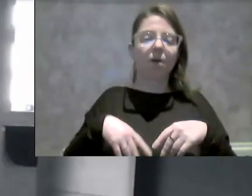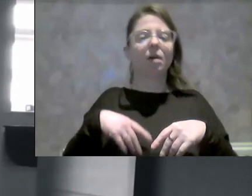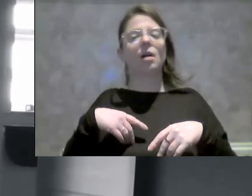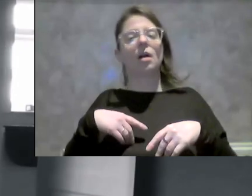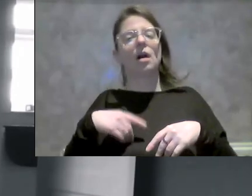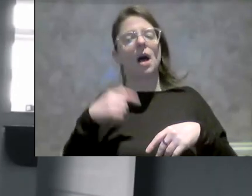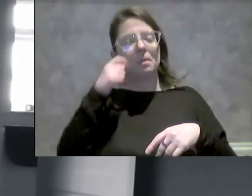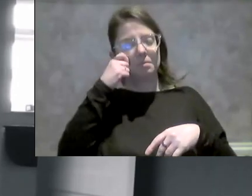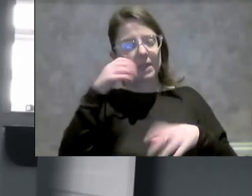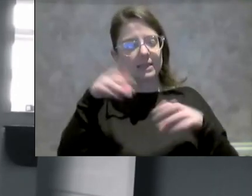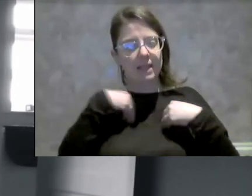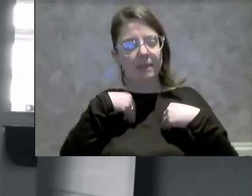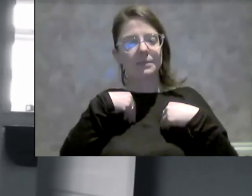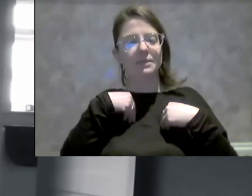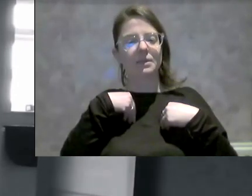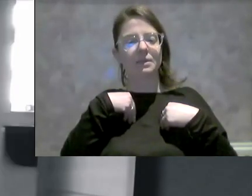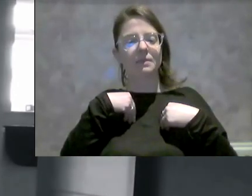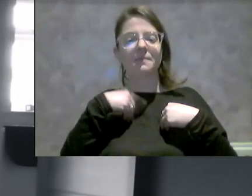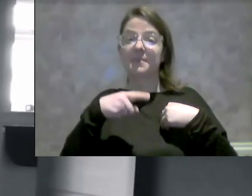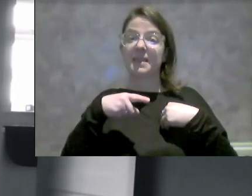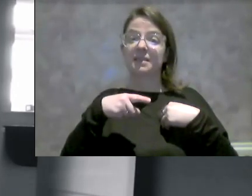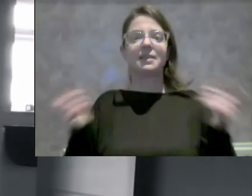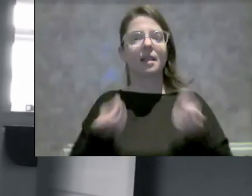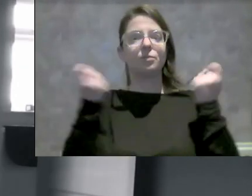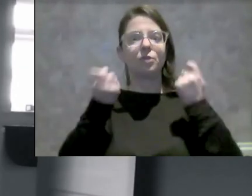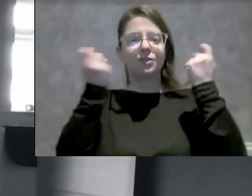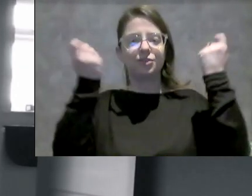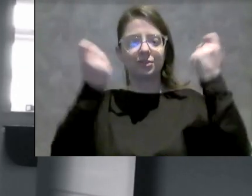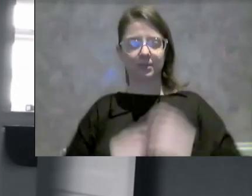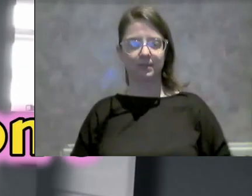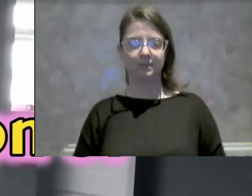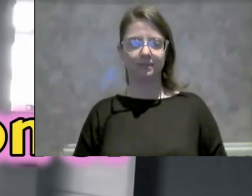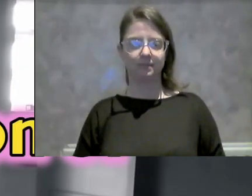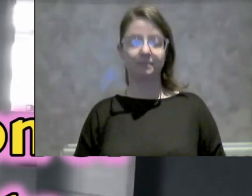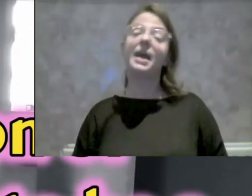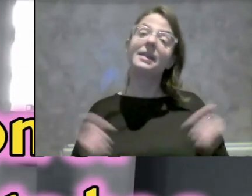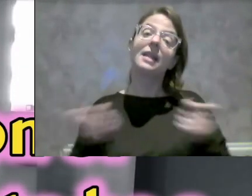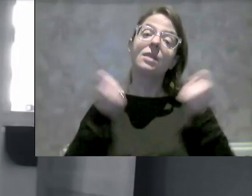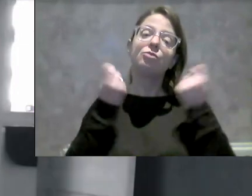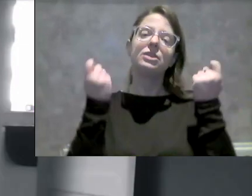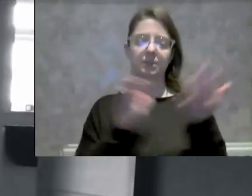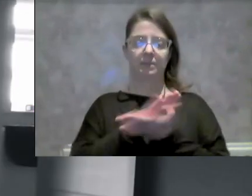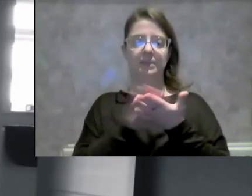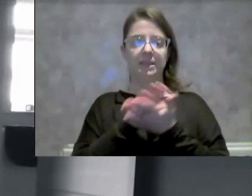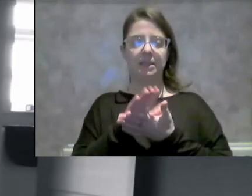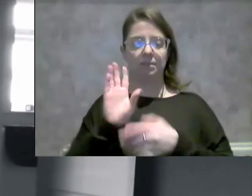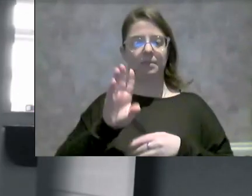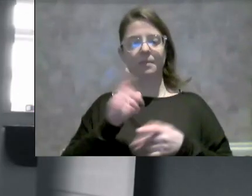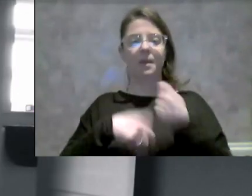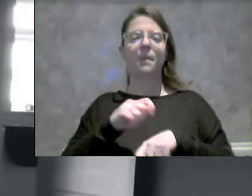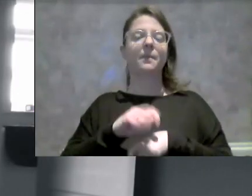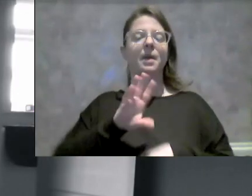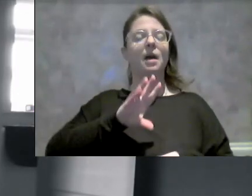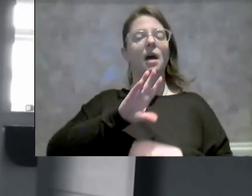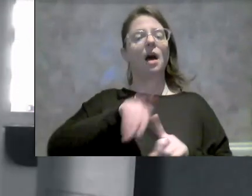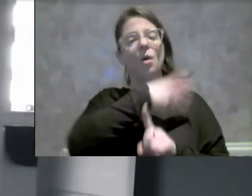hint. This is a celebration. A celebration of what it means to be a queer, trans, sick